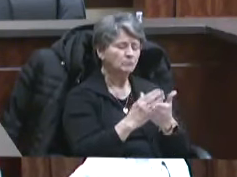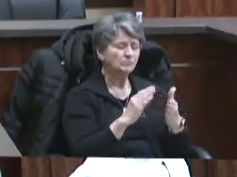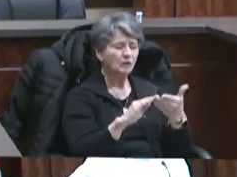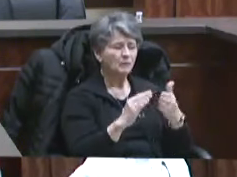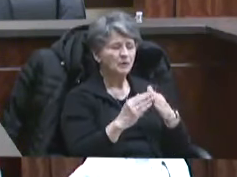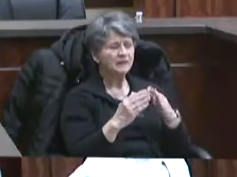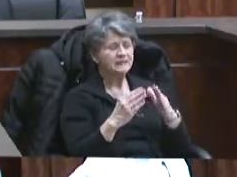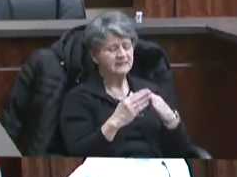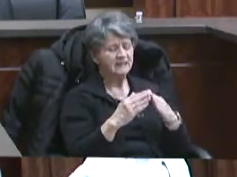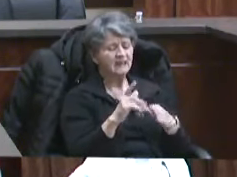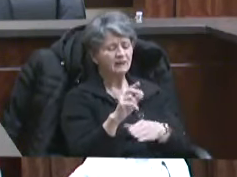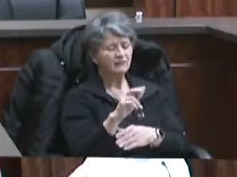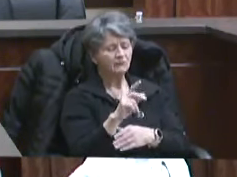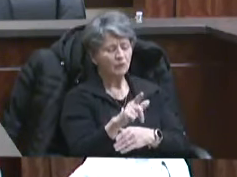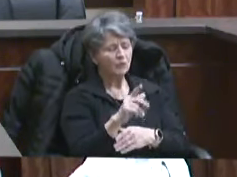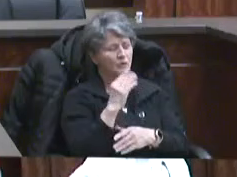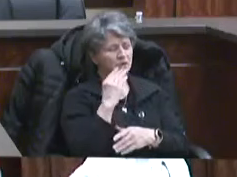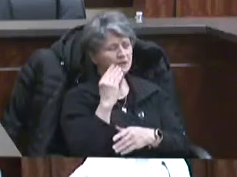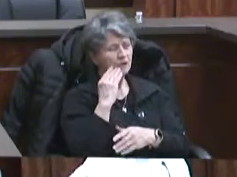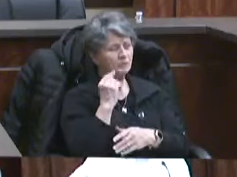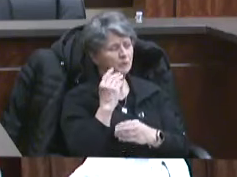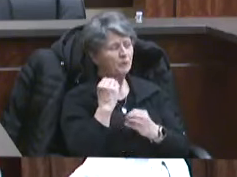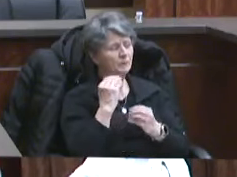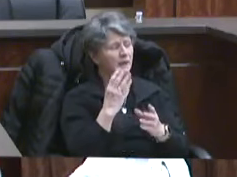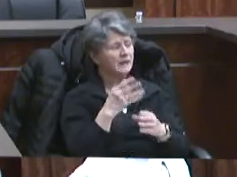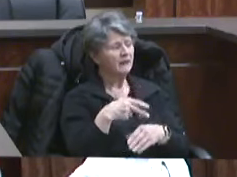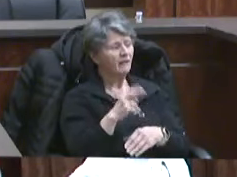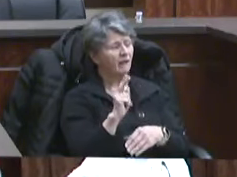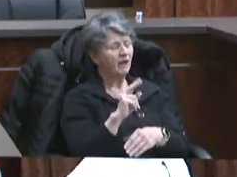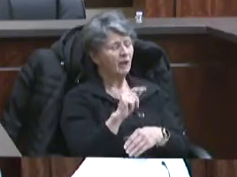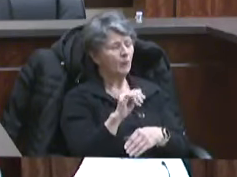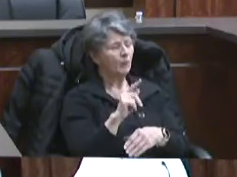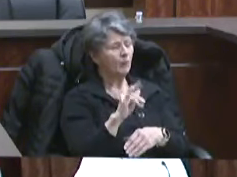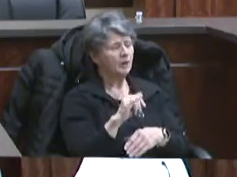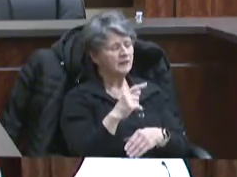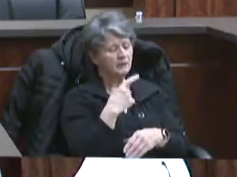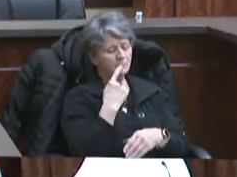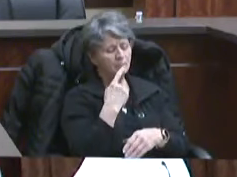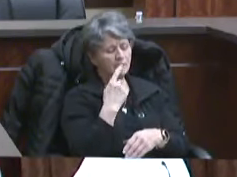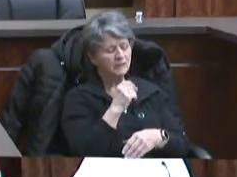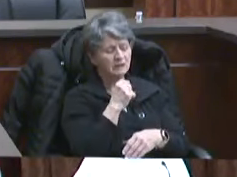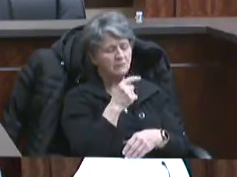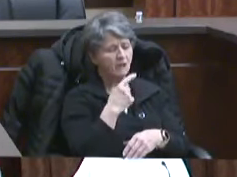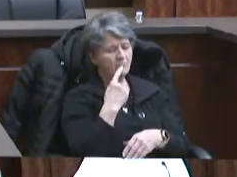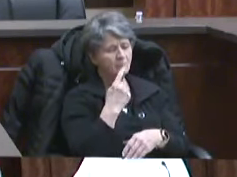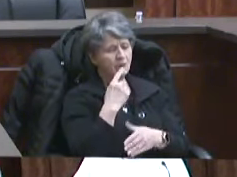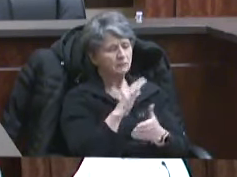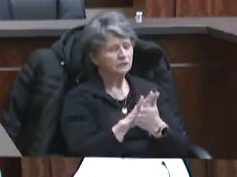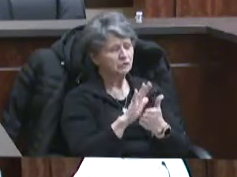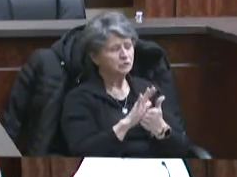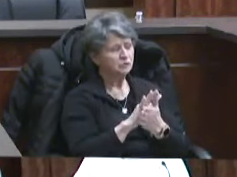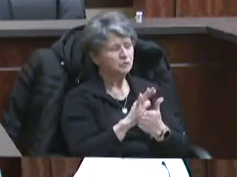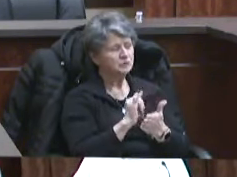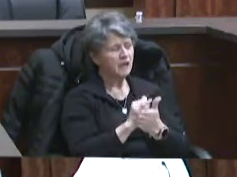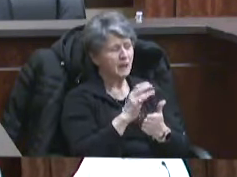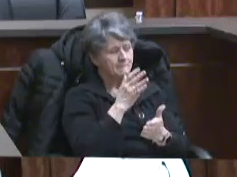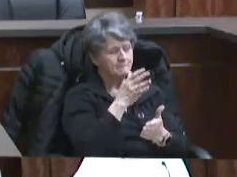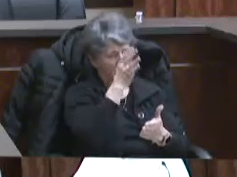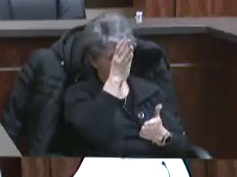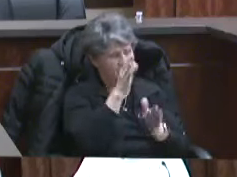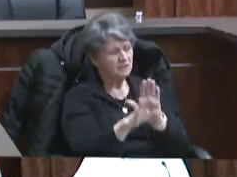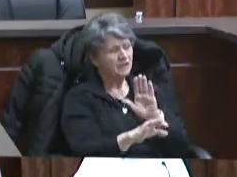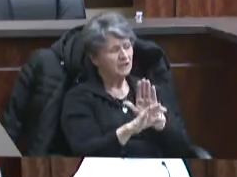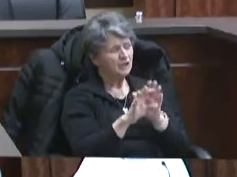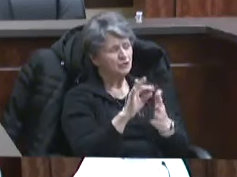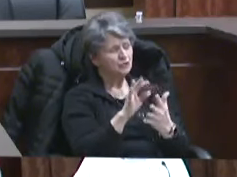Laurel is home to a multitude of high quality public and non-public schools from which parents can choose for their children,